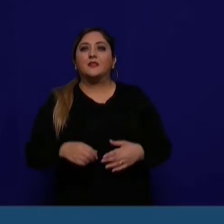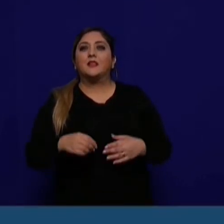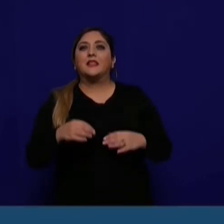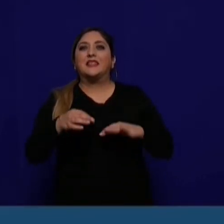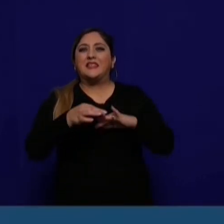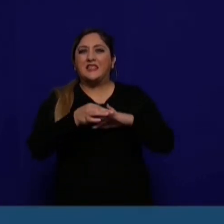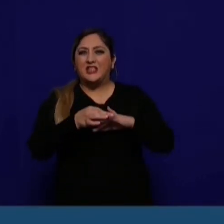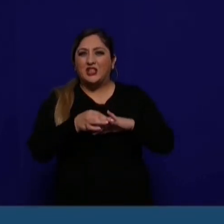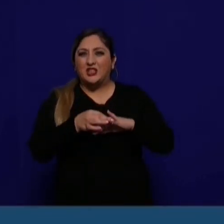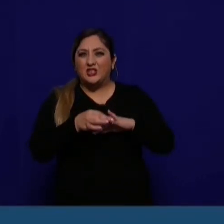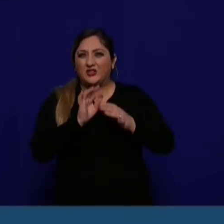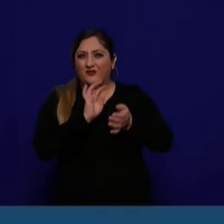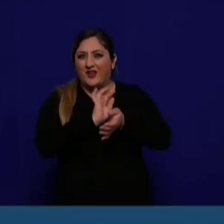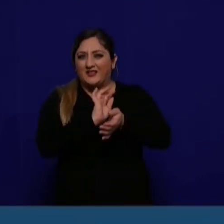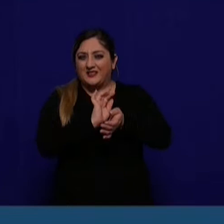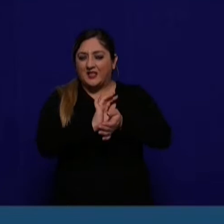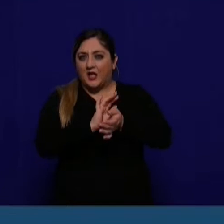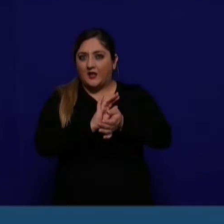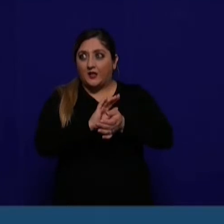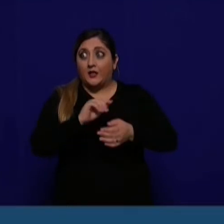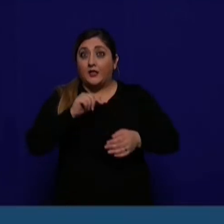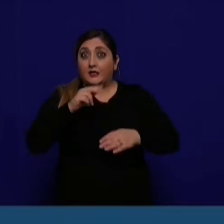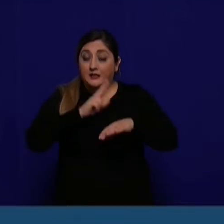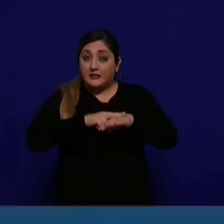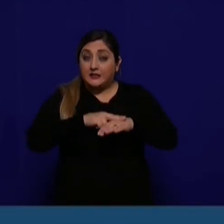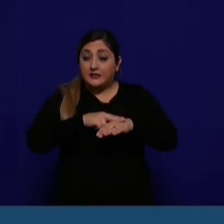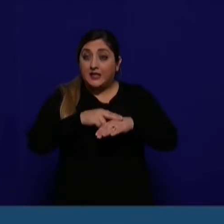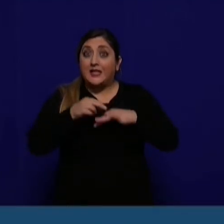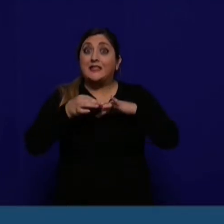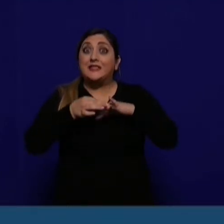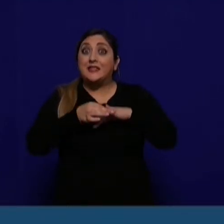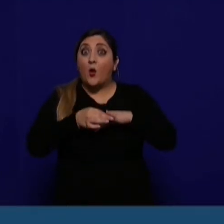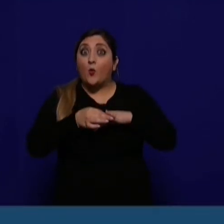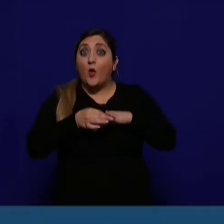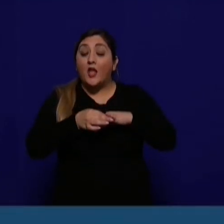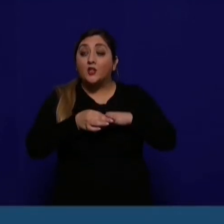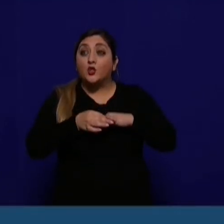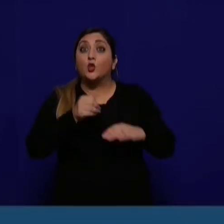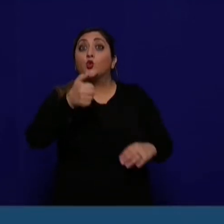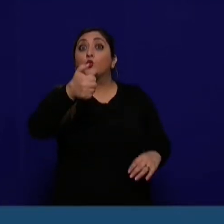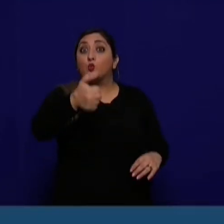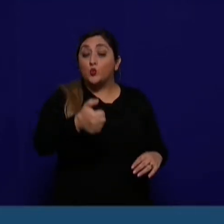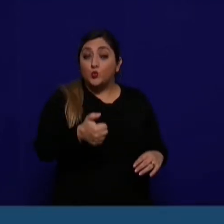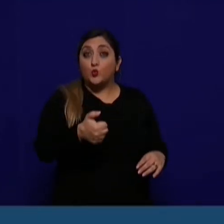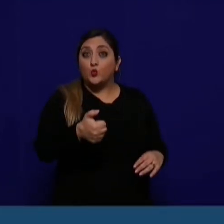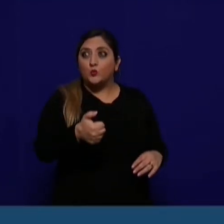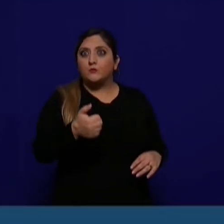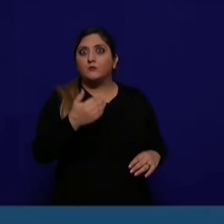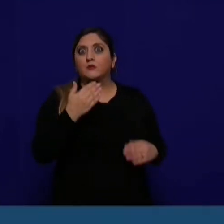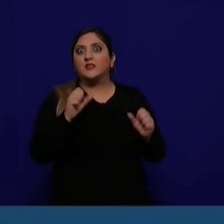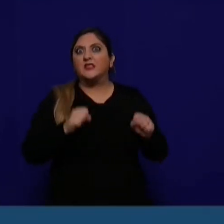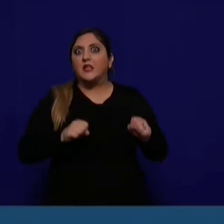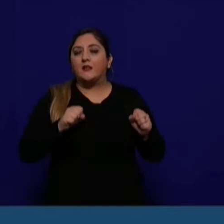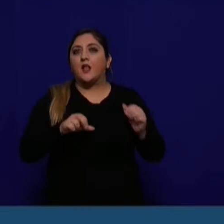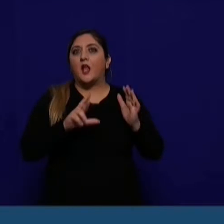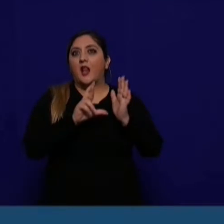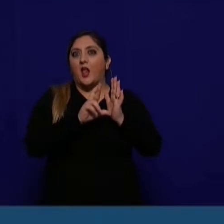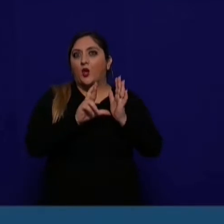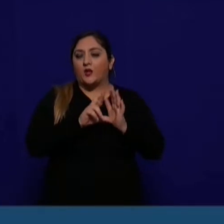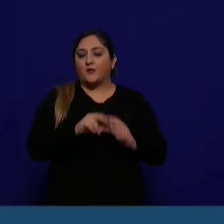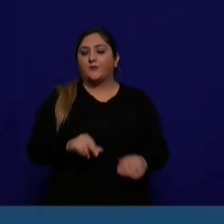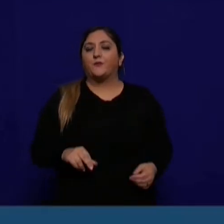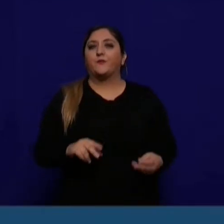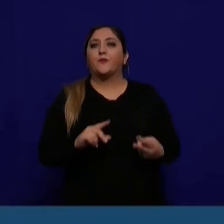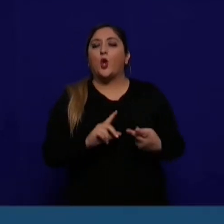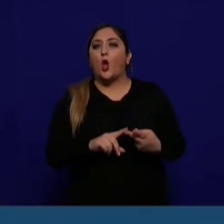protokolli għal min se jiżewweġ mill-ewwel ta' Ġunju u f'dak il-każ meta se jkunu qed joħorġu. Tieni domanda, studju fir-Renju Unit wara li min jiġi